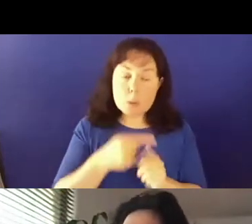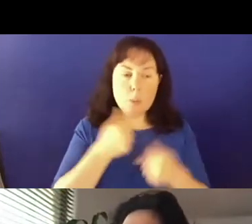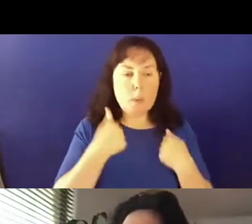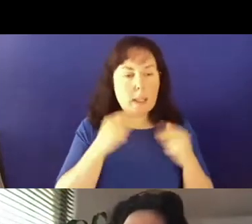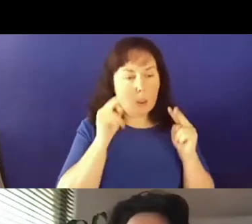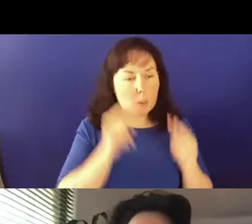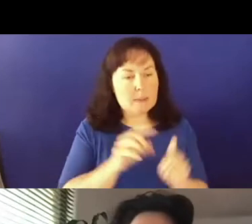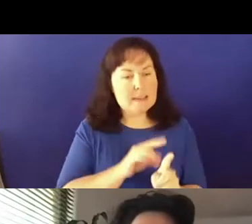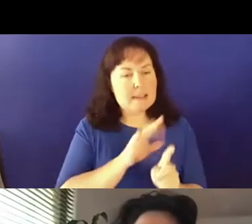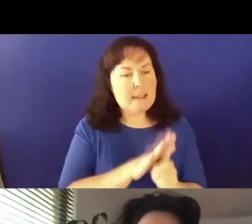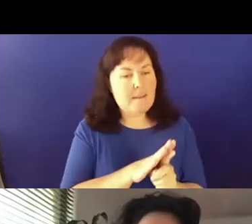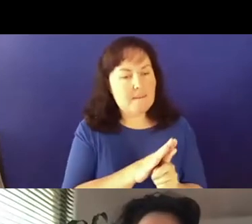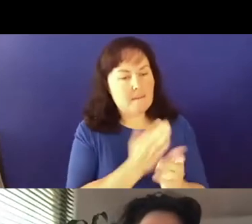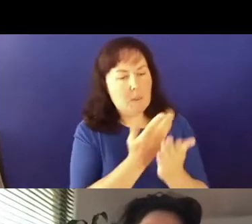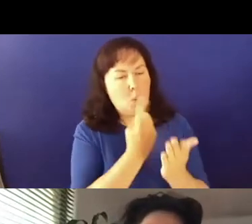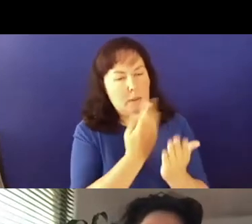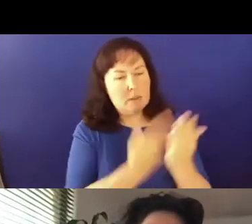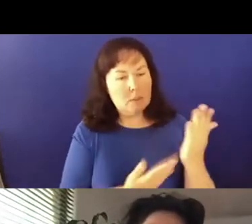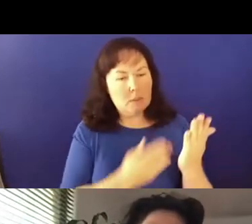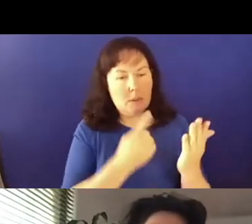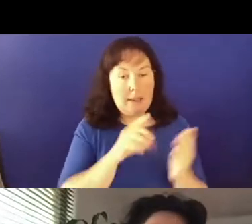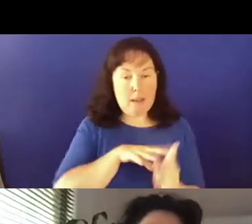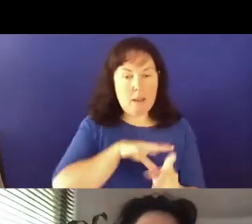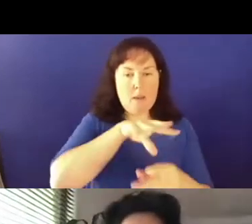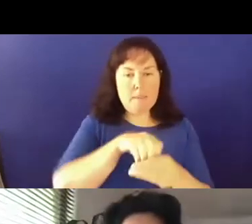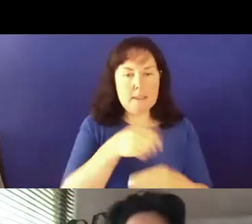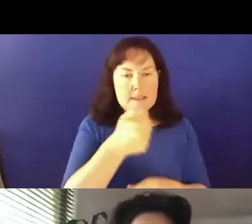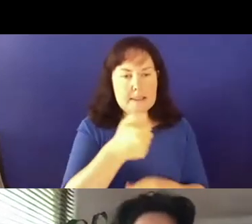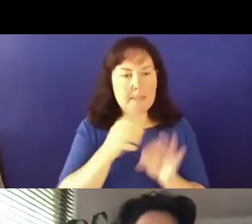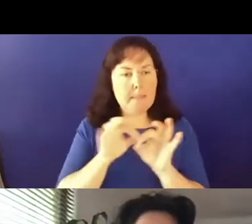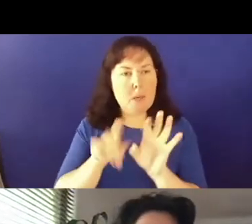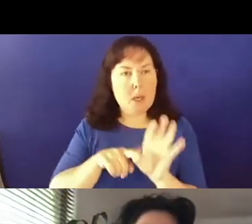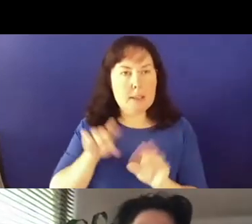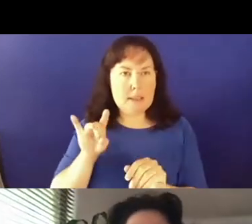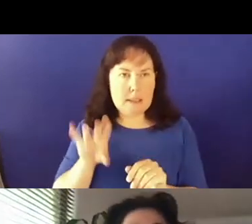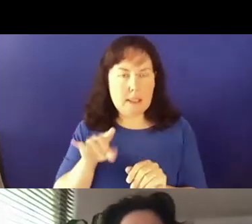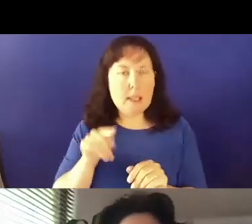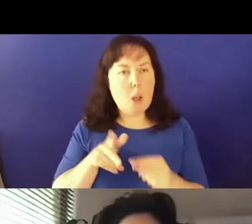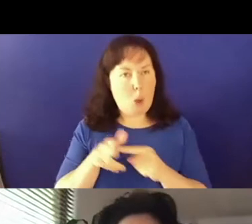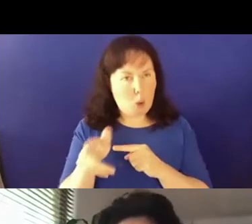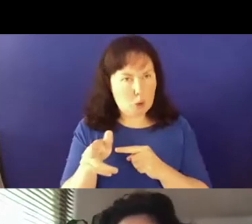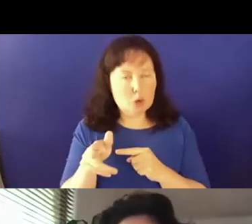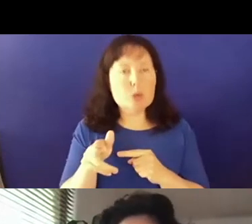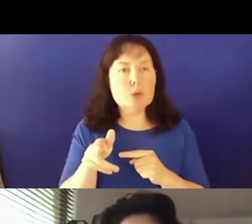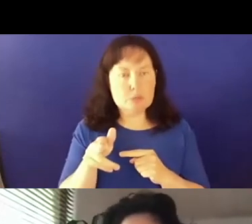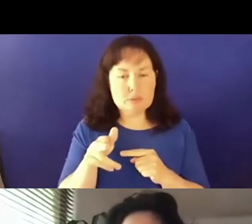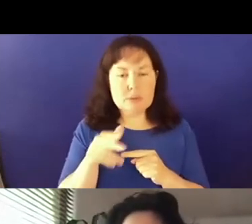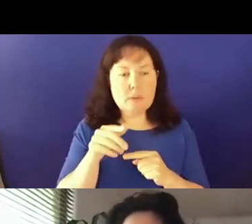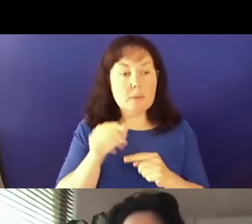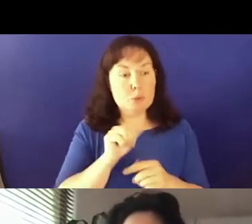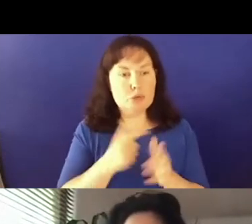And that's really designed for this initiative to be a launching pad for your career to go on and do other